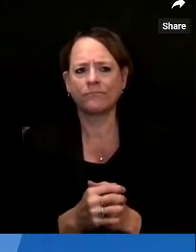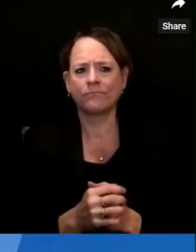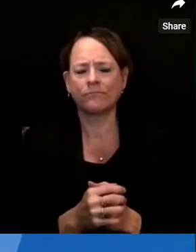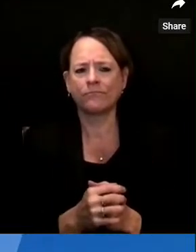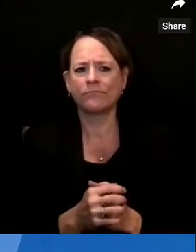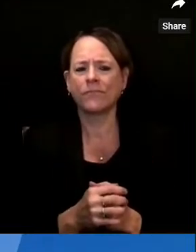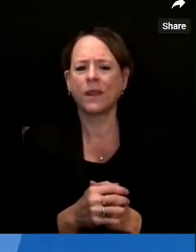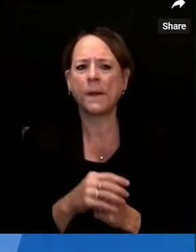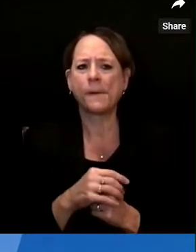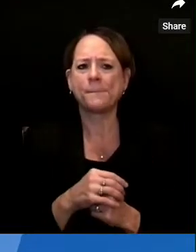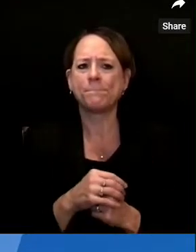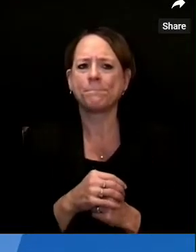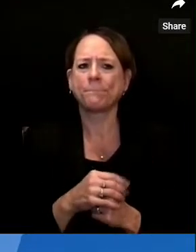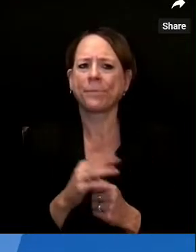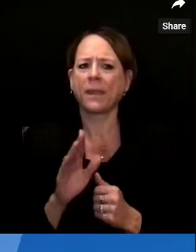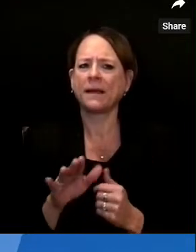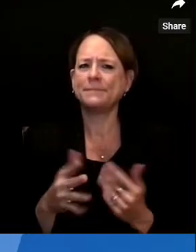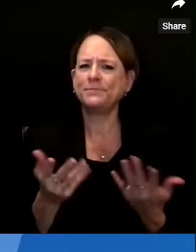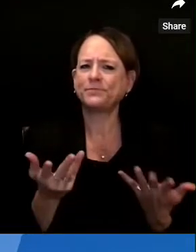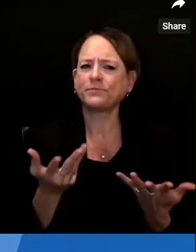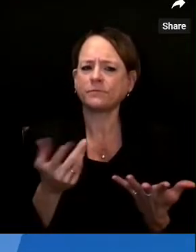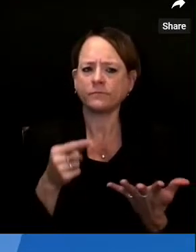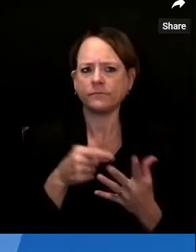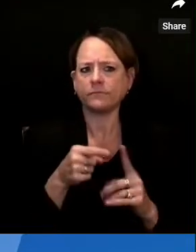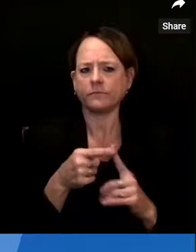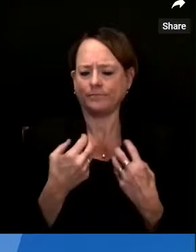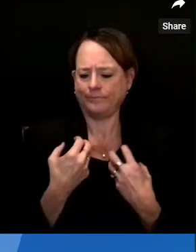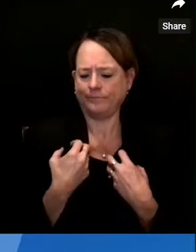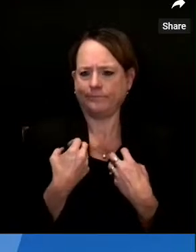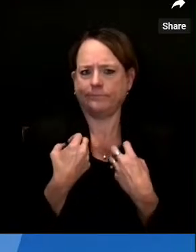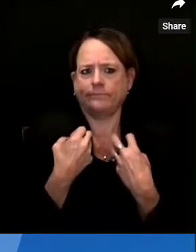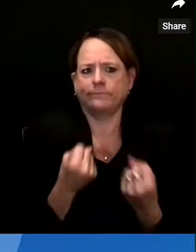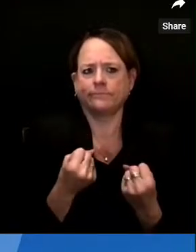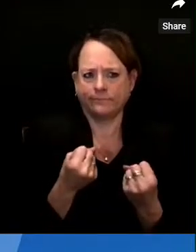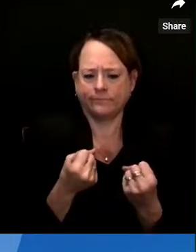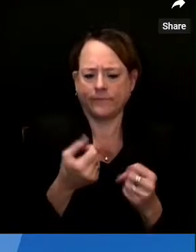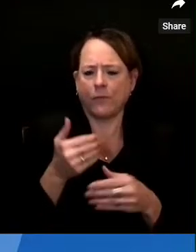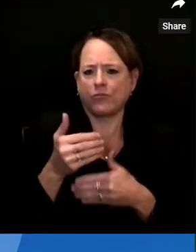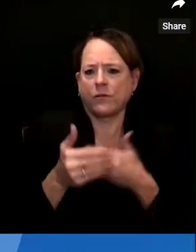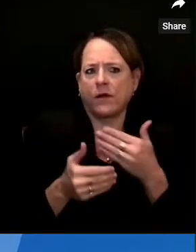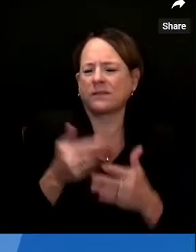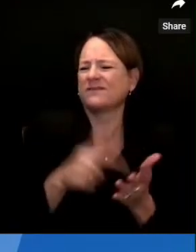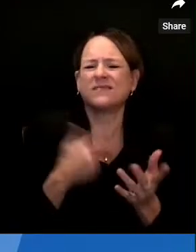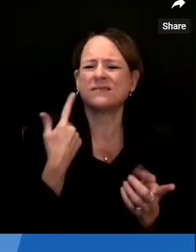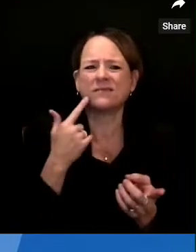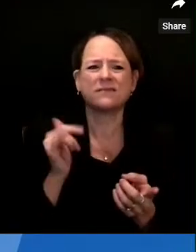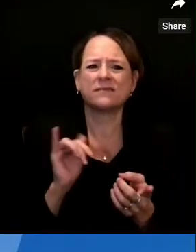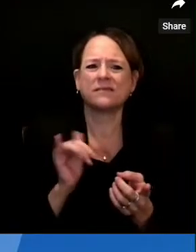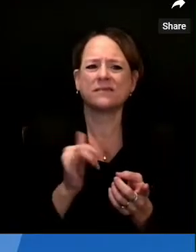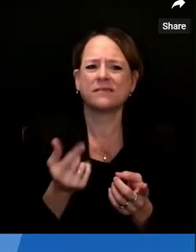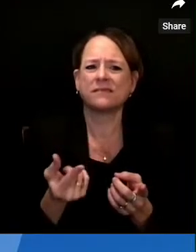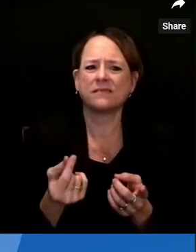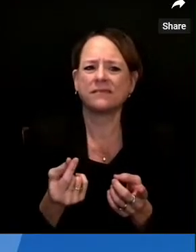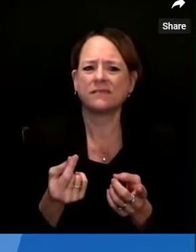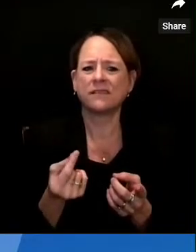that recovery process typically looks like for people with severe disease, including people who were ventilated,